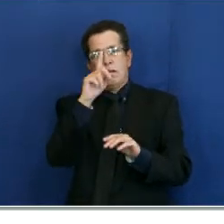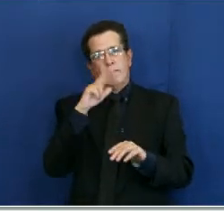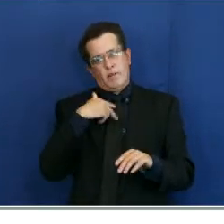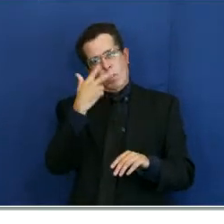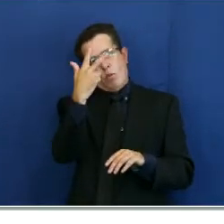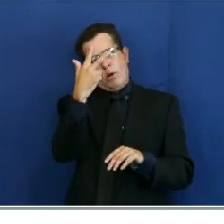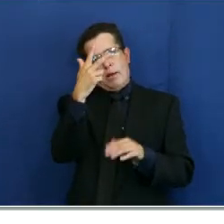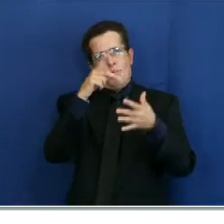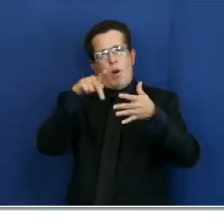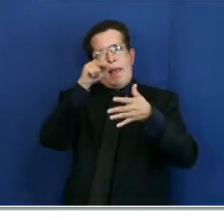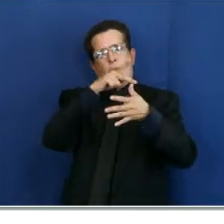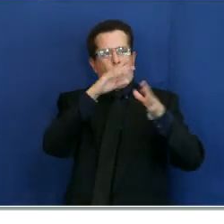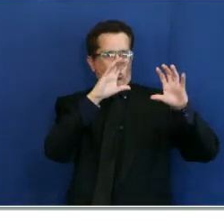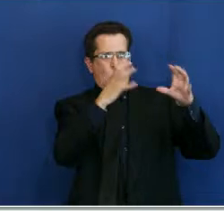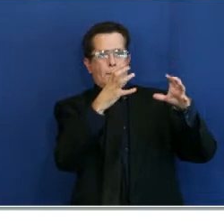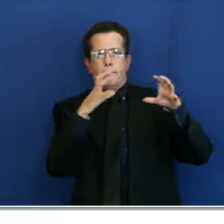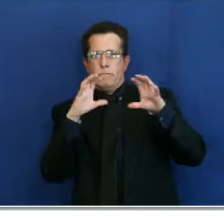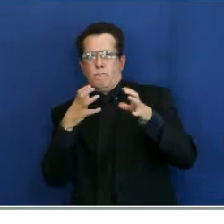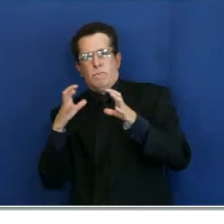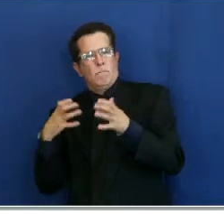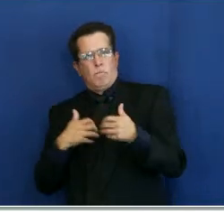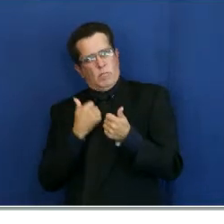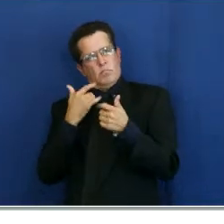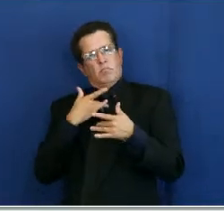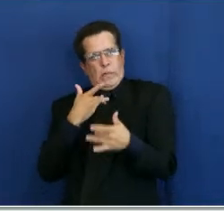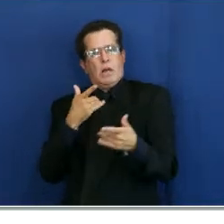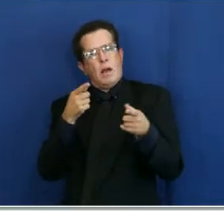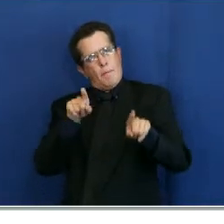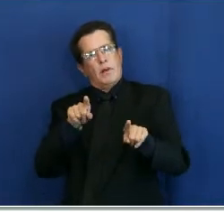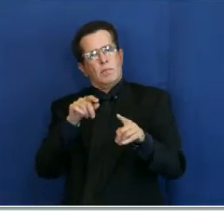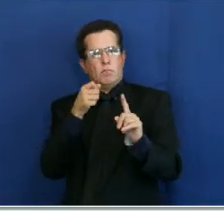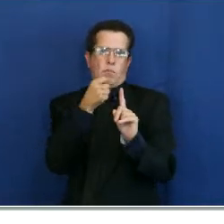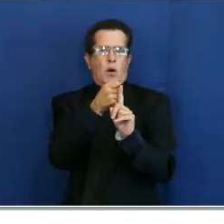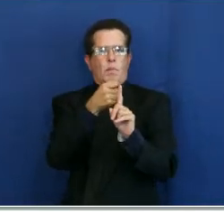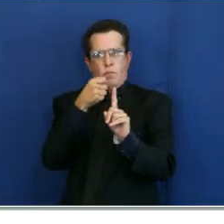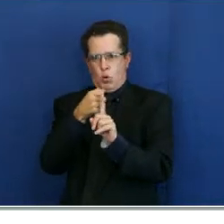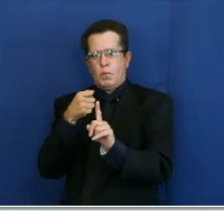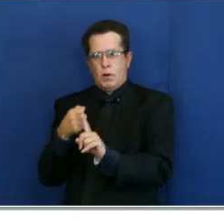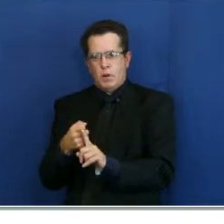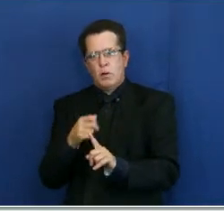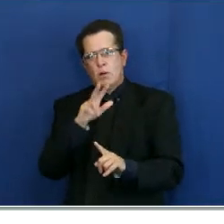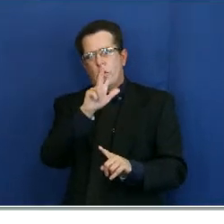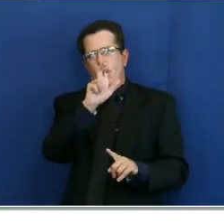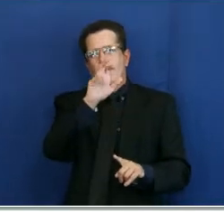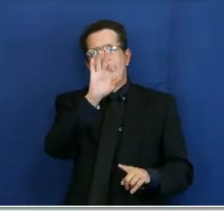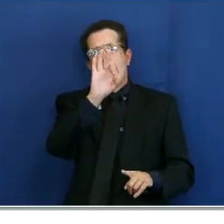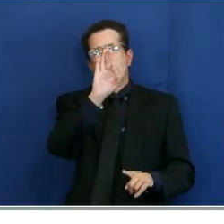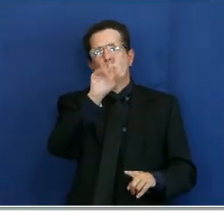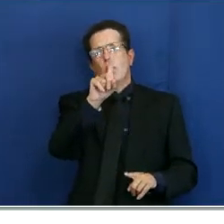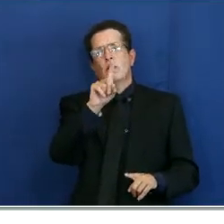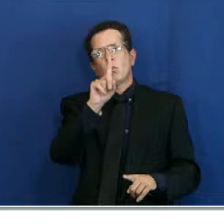three primary categories that represent these 191 outbreaks or